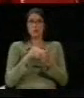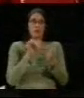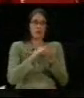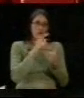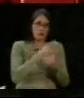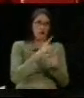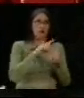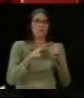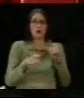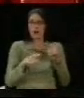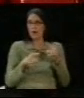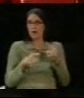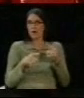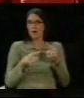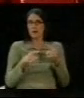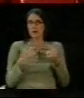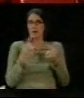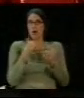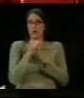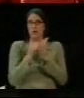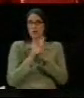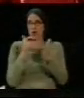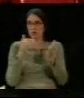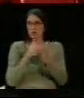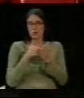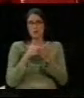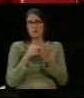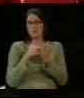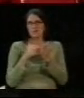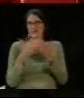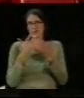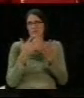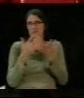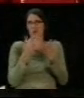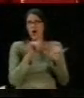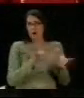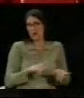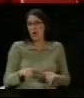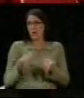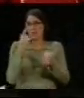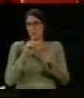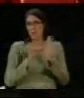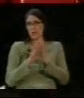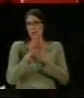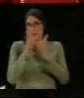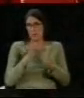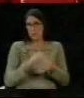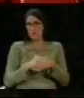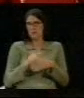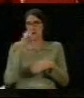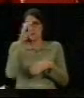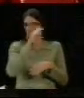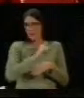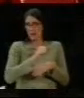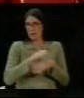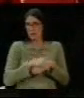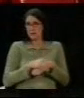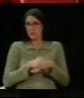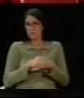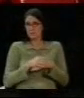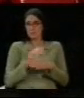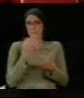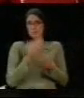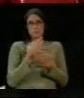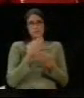But zoning lawsuits are not uncommon for developers. I guess my